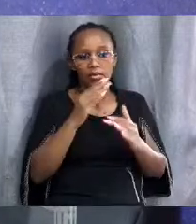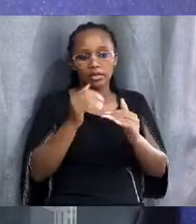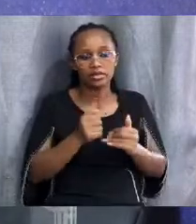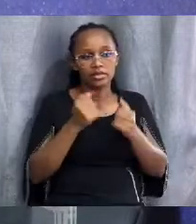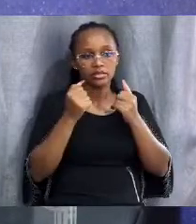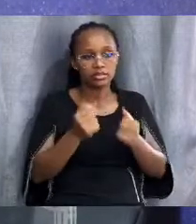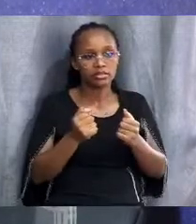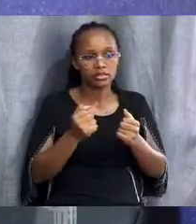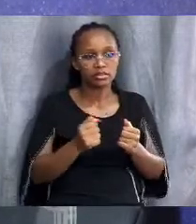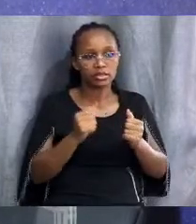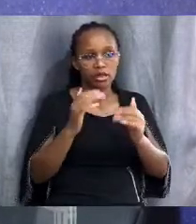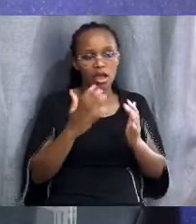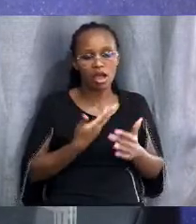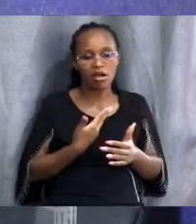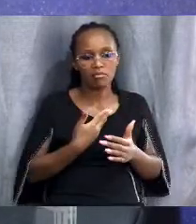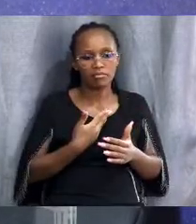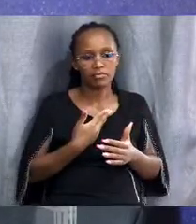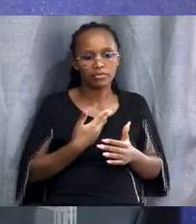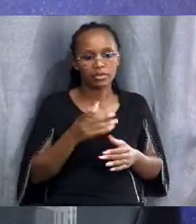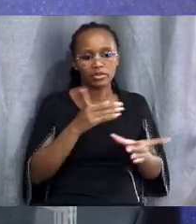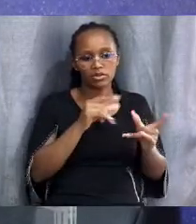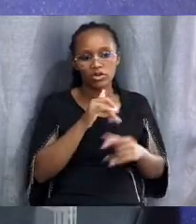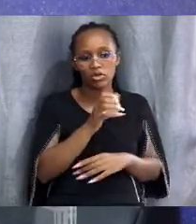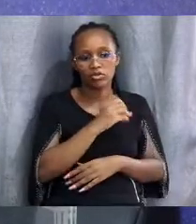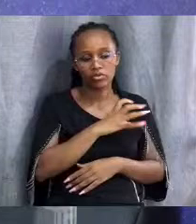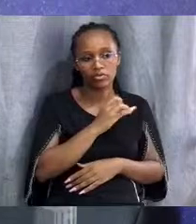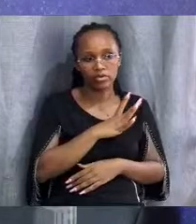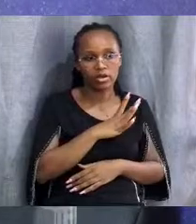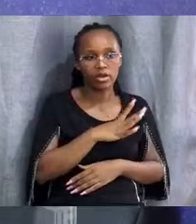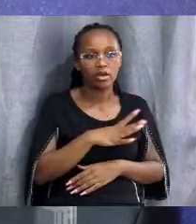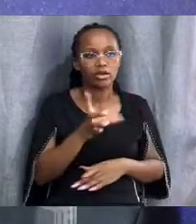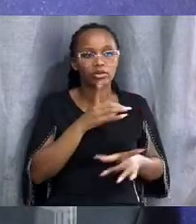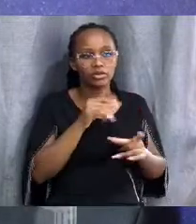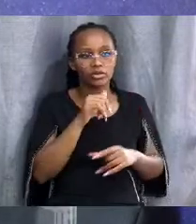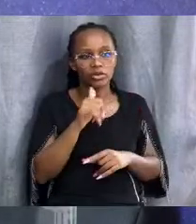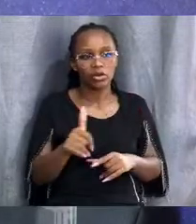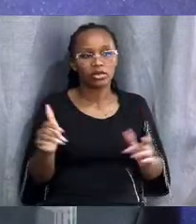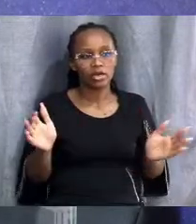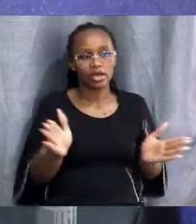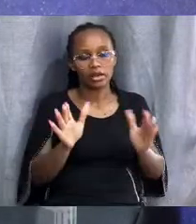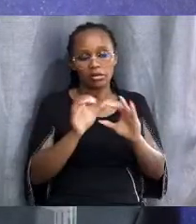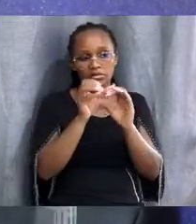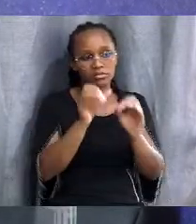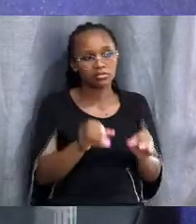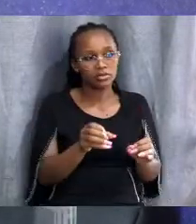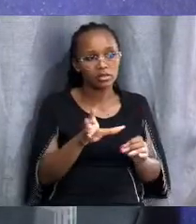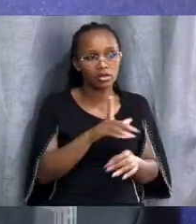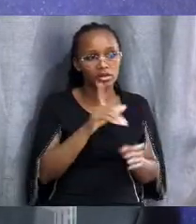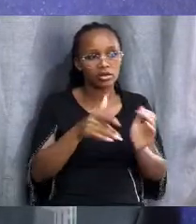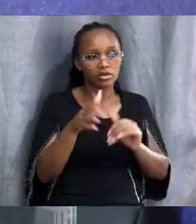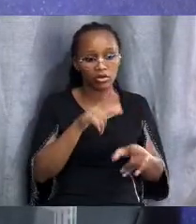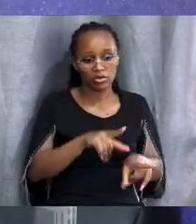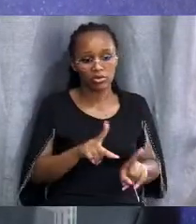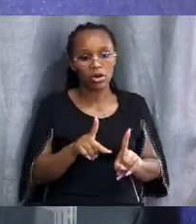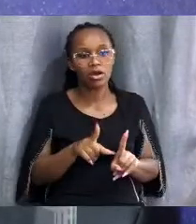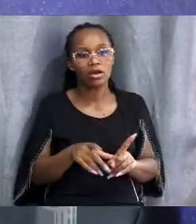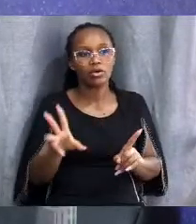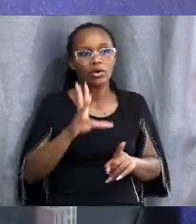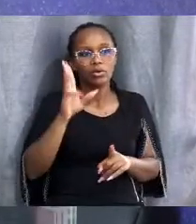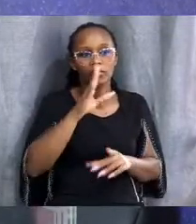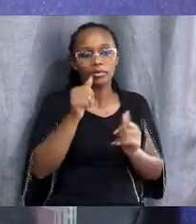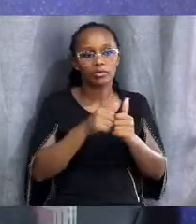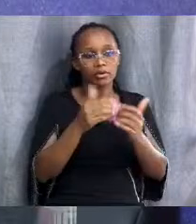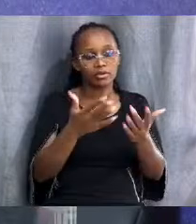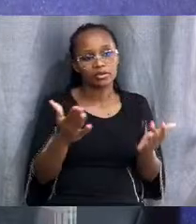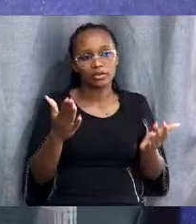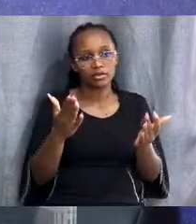strong and courageous. Do not be afraid. Do not be discouraged. For the Lord your God will be with